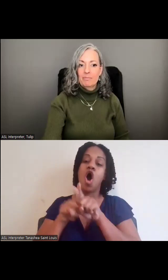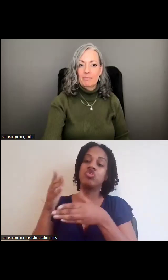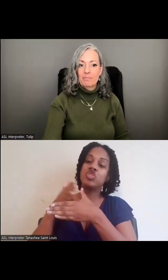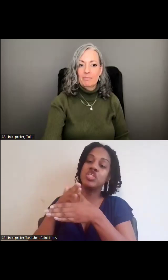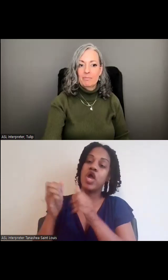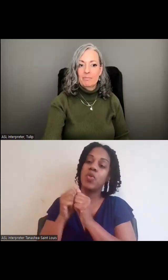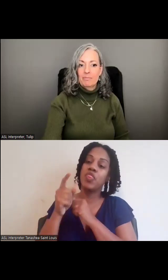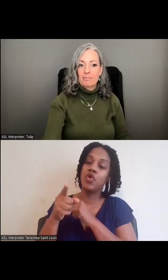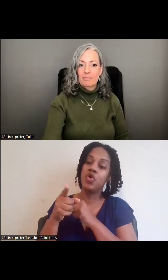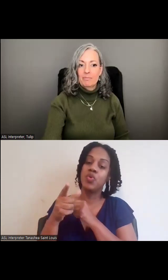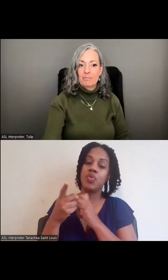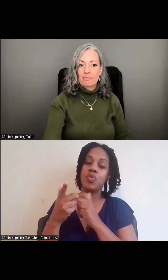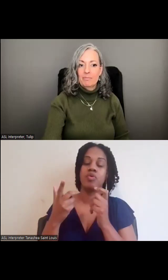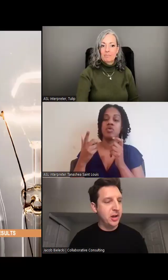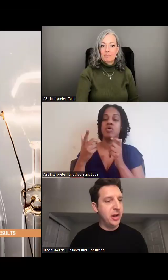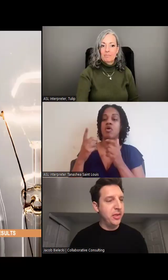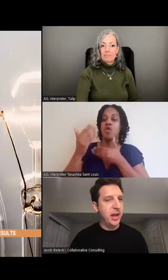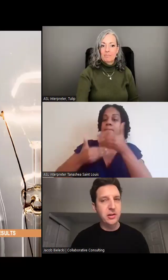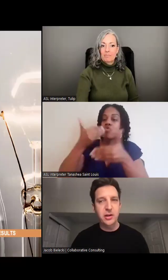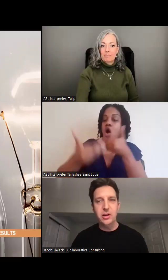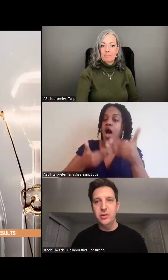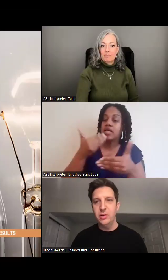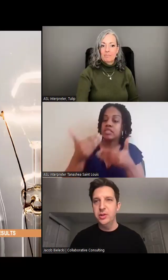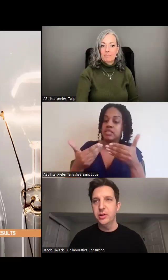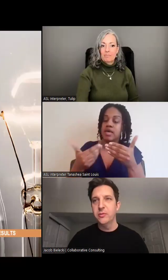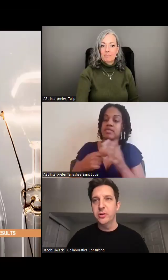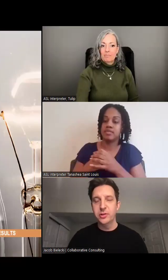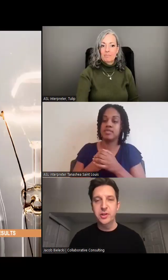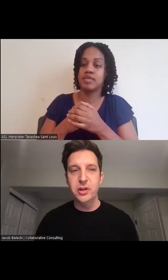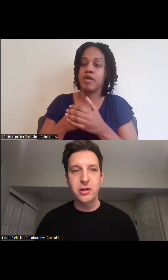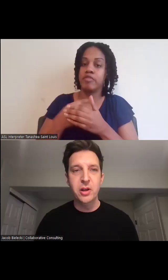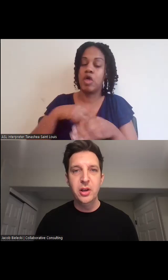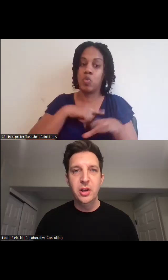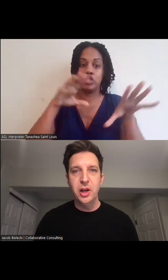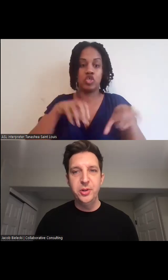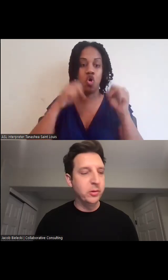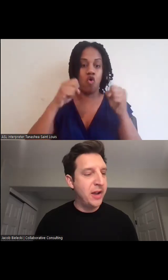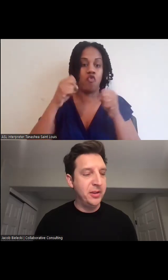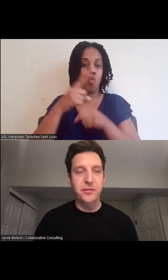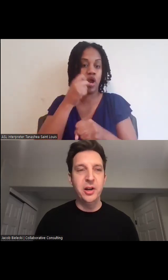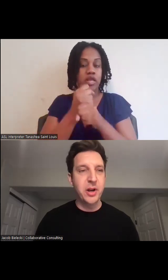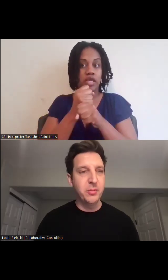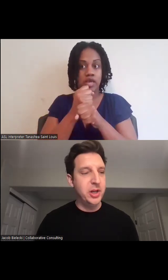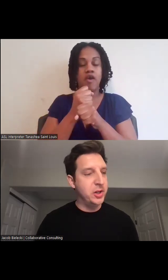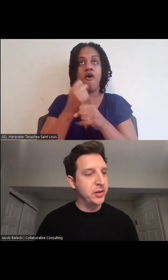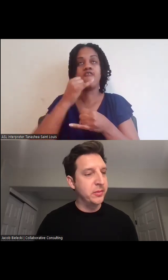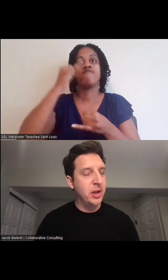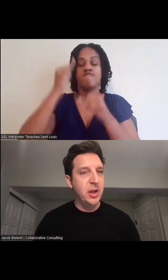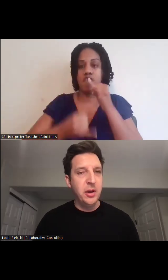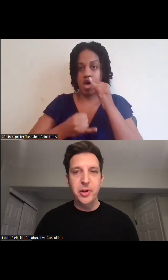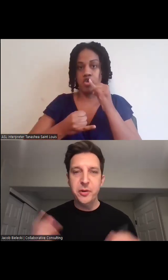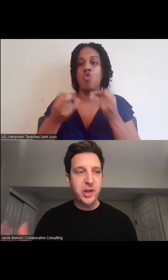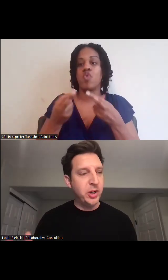you a bit of the process that we took over the course of a year to arrive at the final